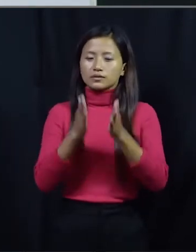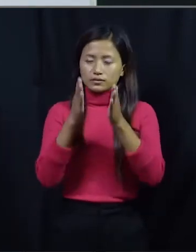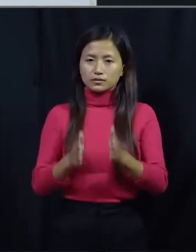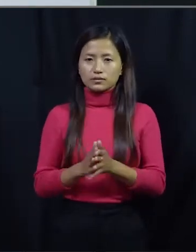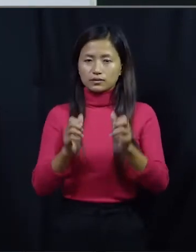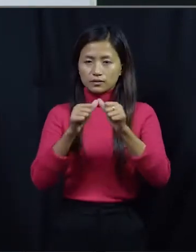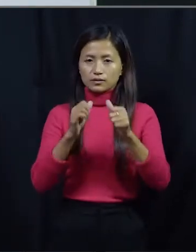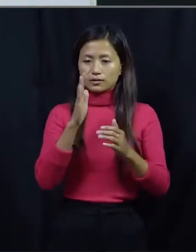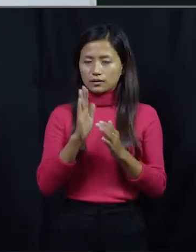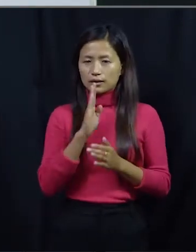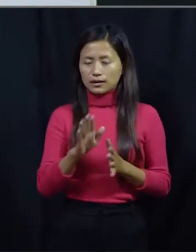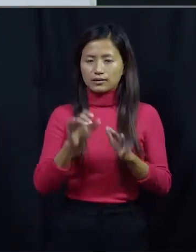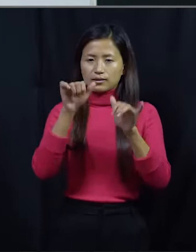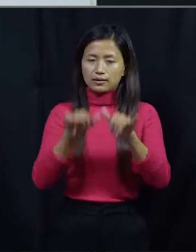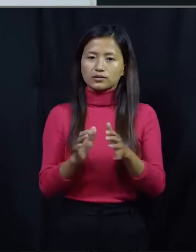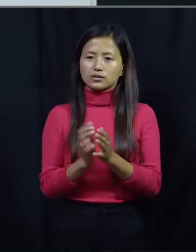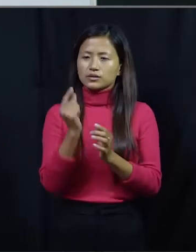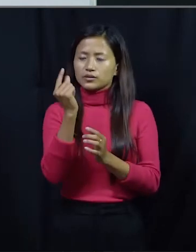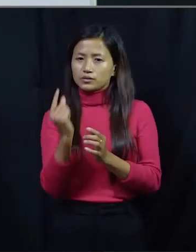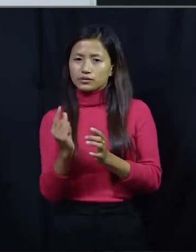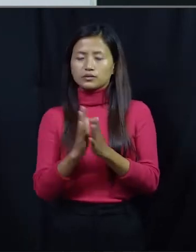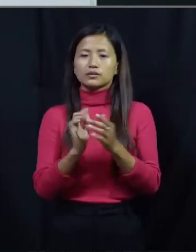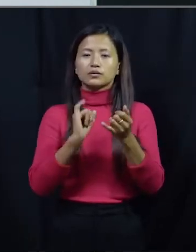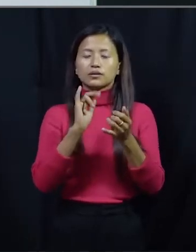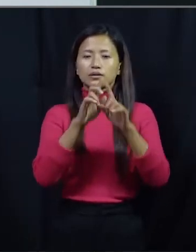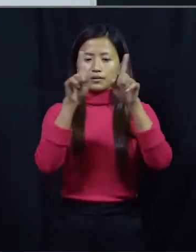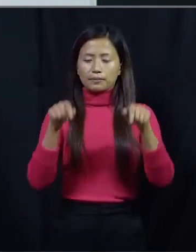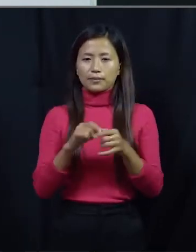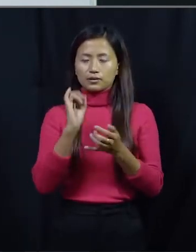has a unique image